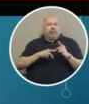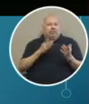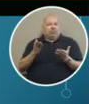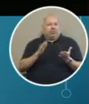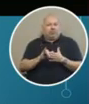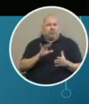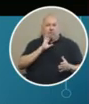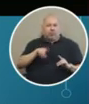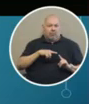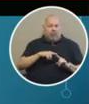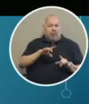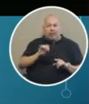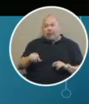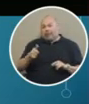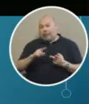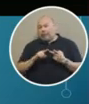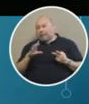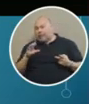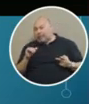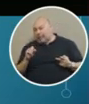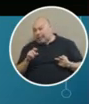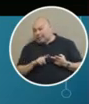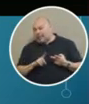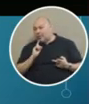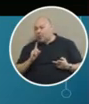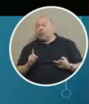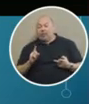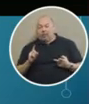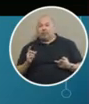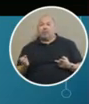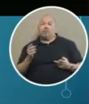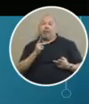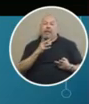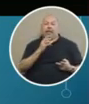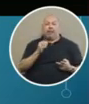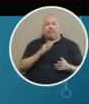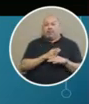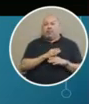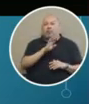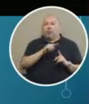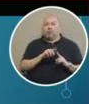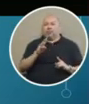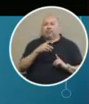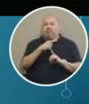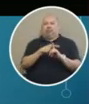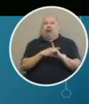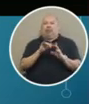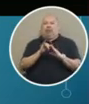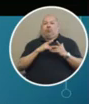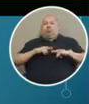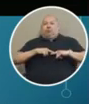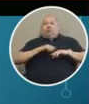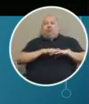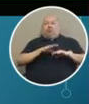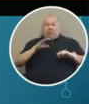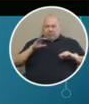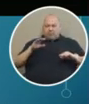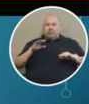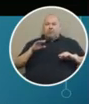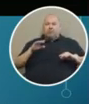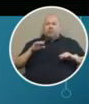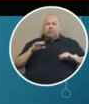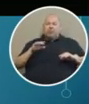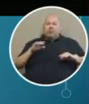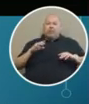referring to. And in other cases, they'll rebound between a 4 to 6 month period. It's just going to depend on the